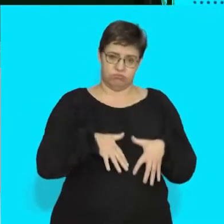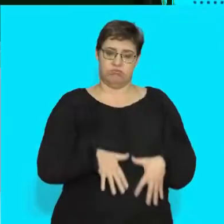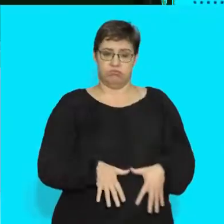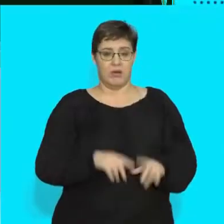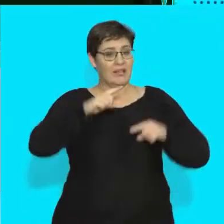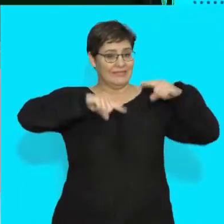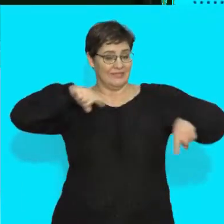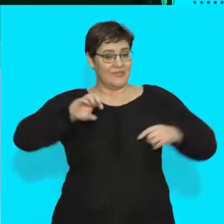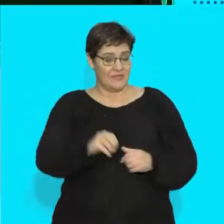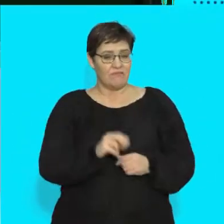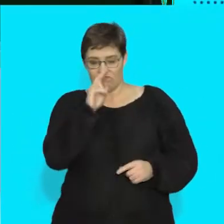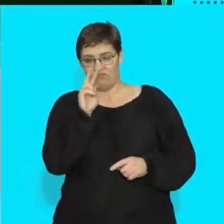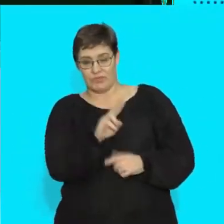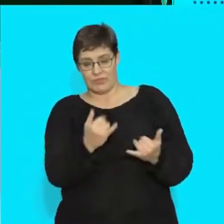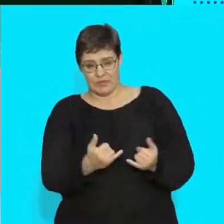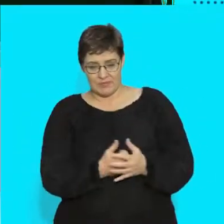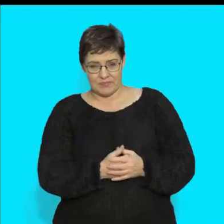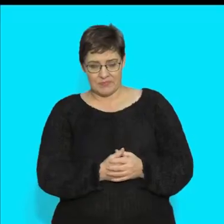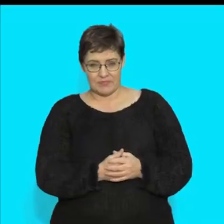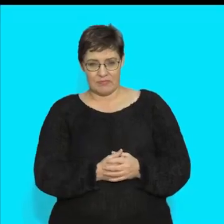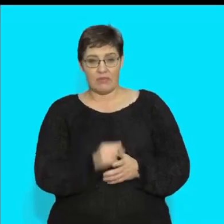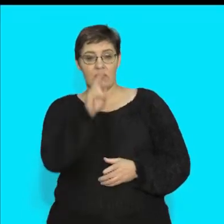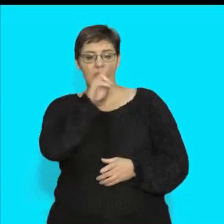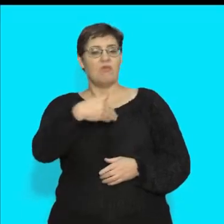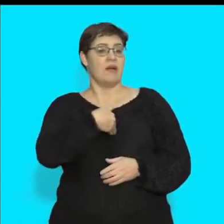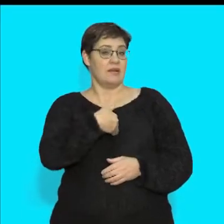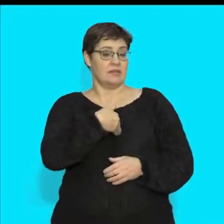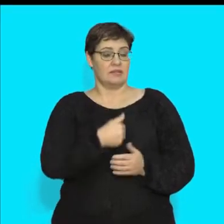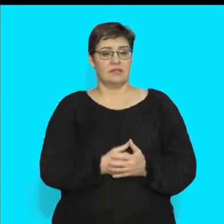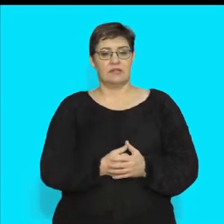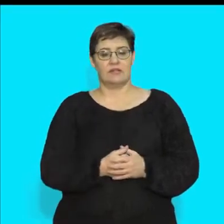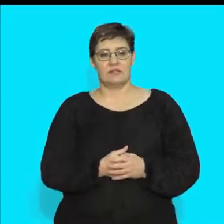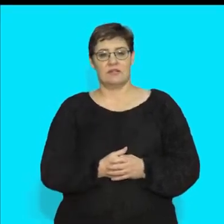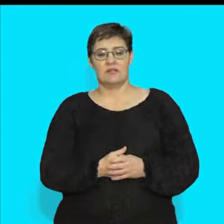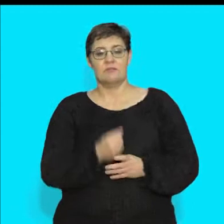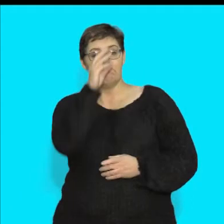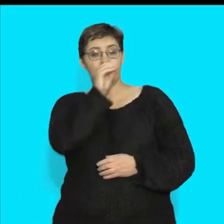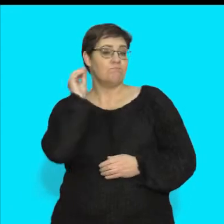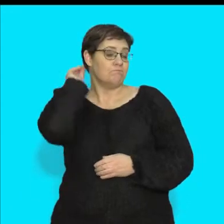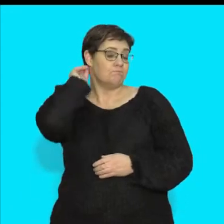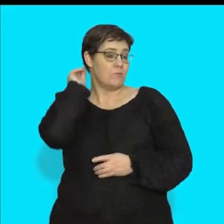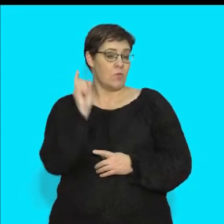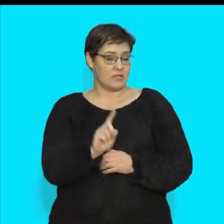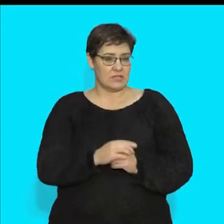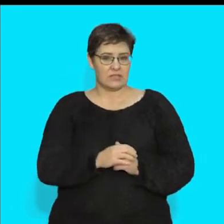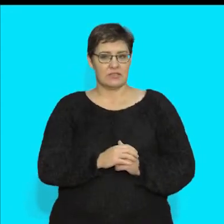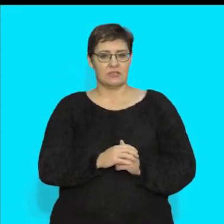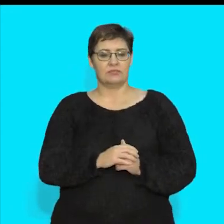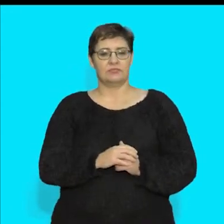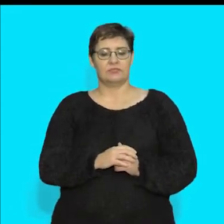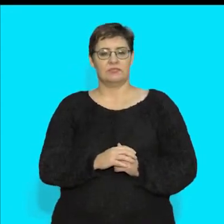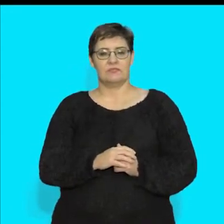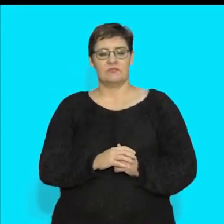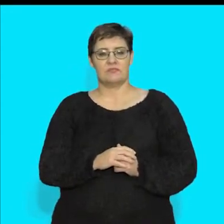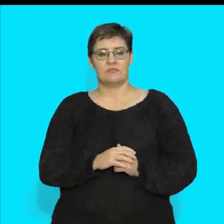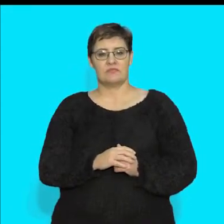different vessels, and that's what we're going to look at today. But when we look at the heart, right, one thing you will notice that we see